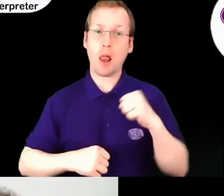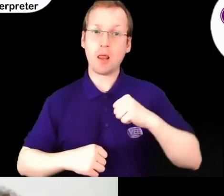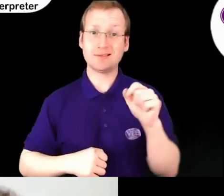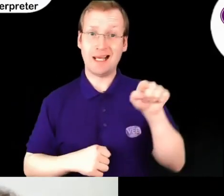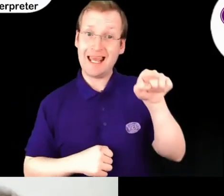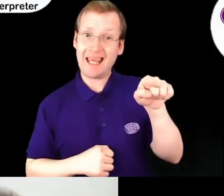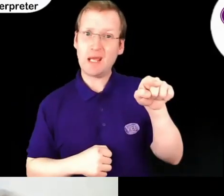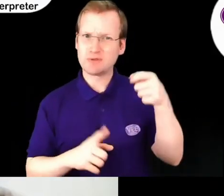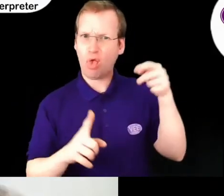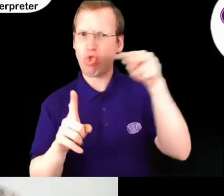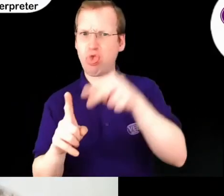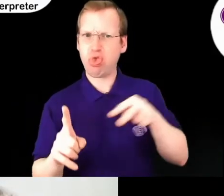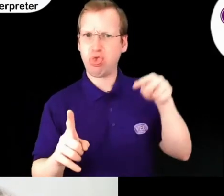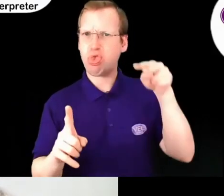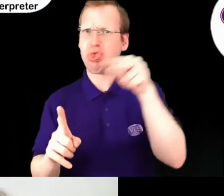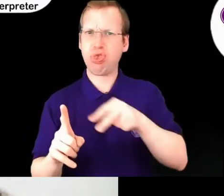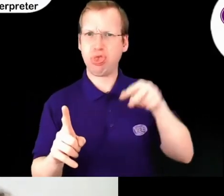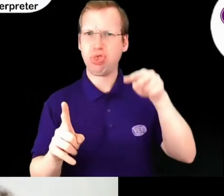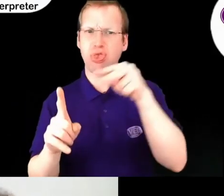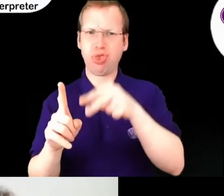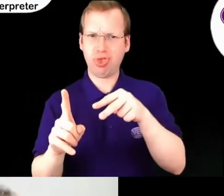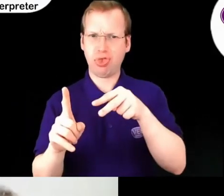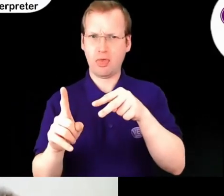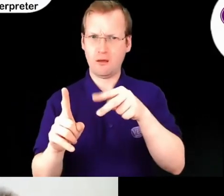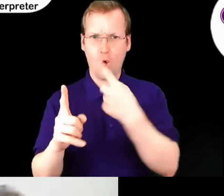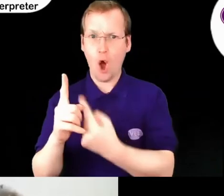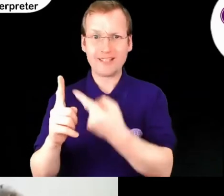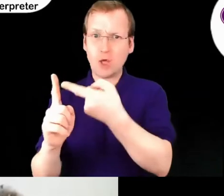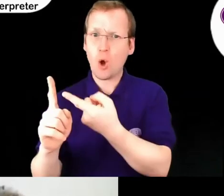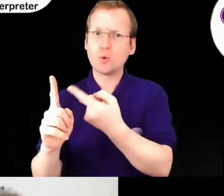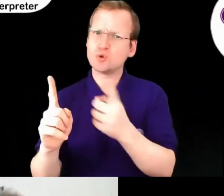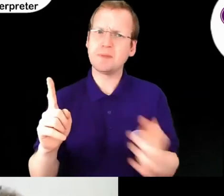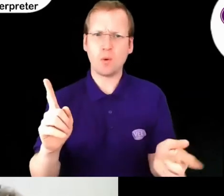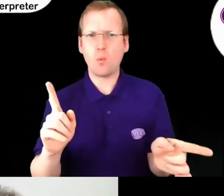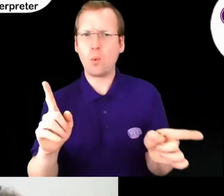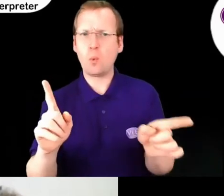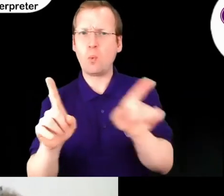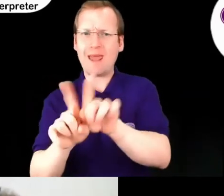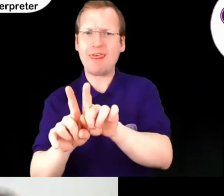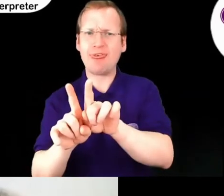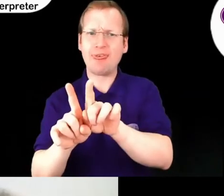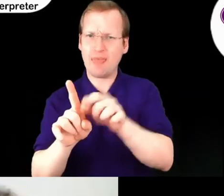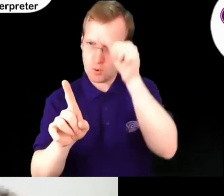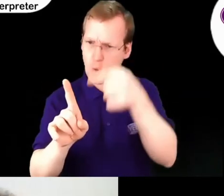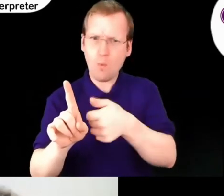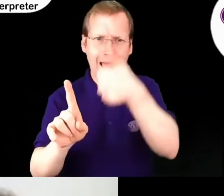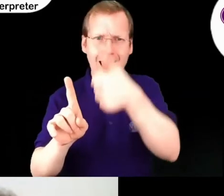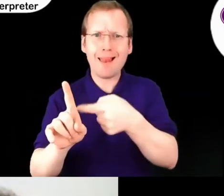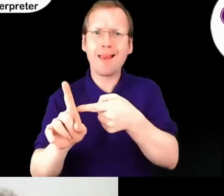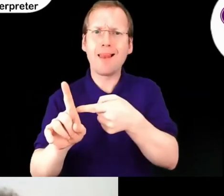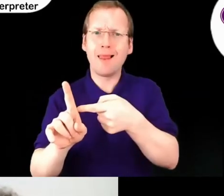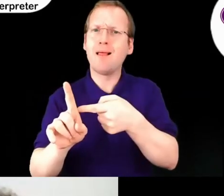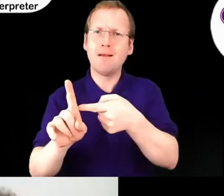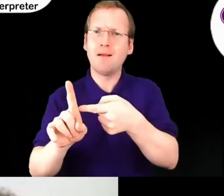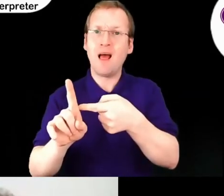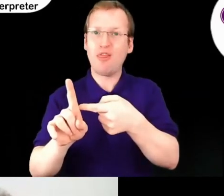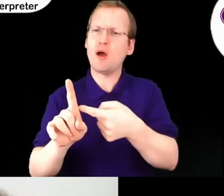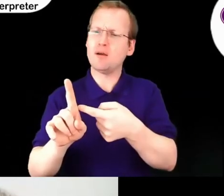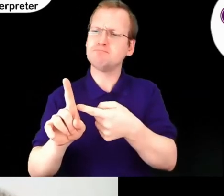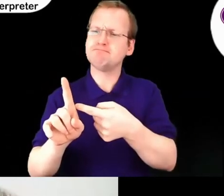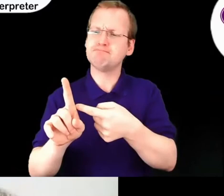bit of a battering. I thought somebody else should stand beside him. I know him well, and I thought it's time somebody else